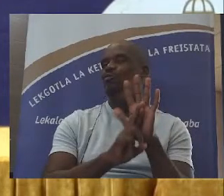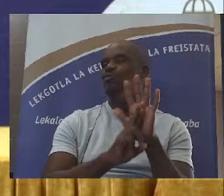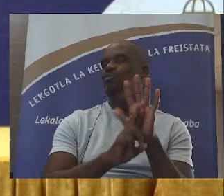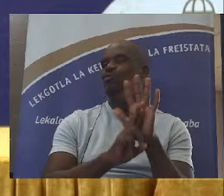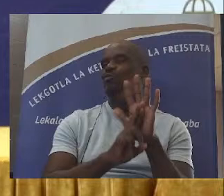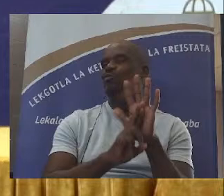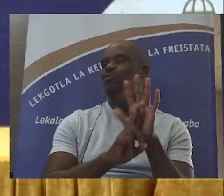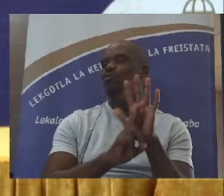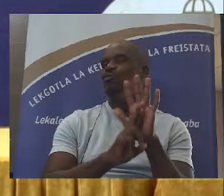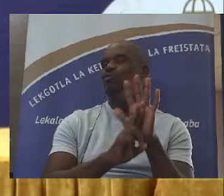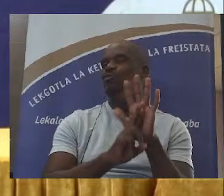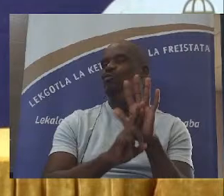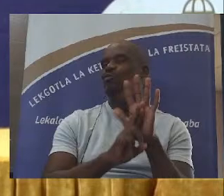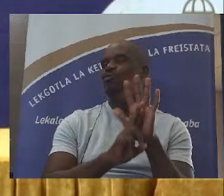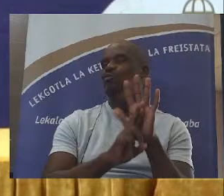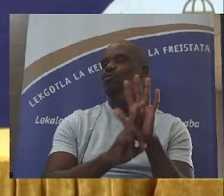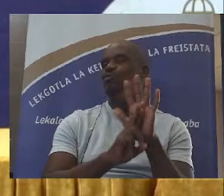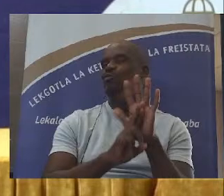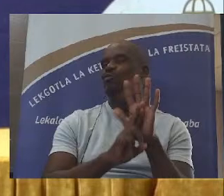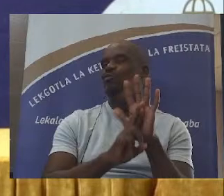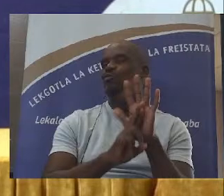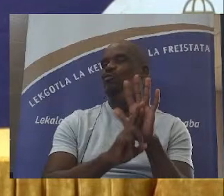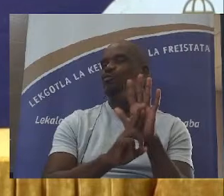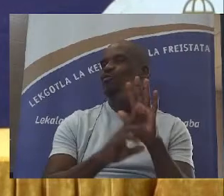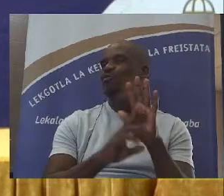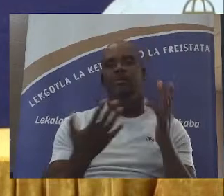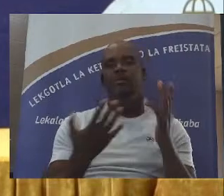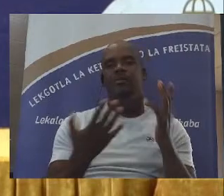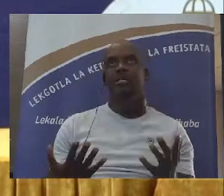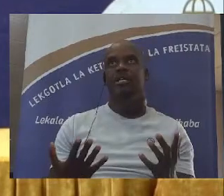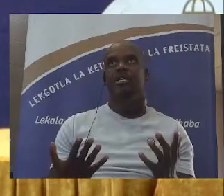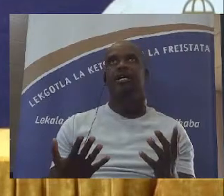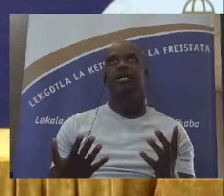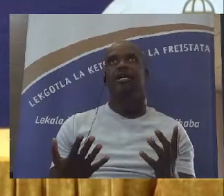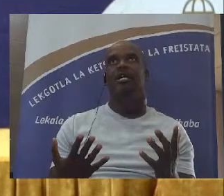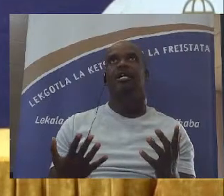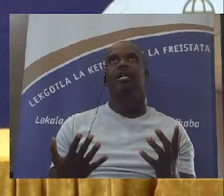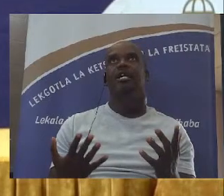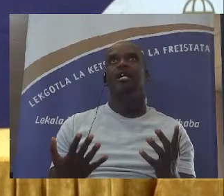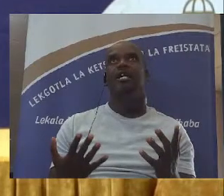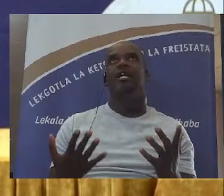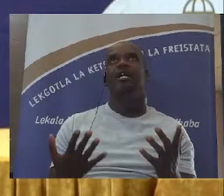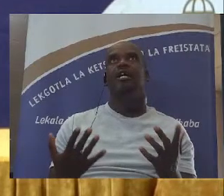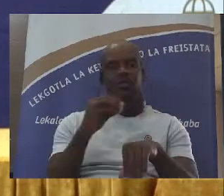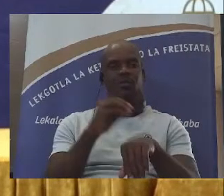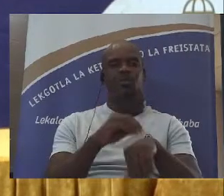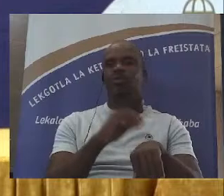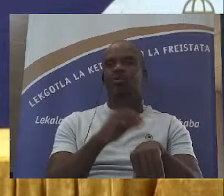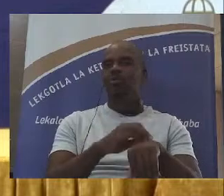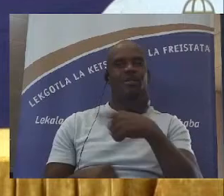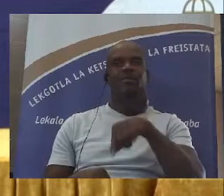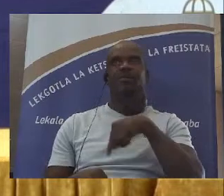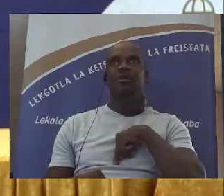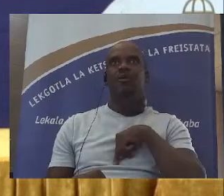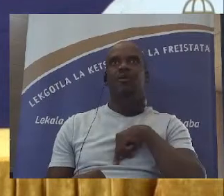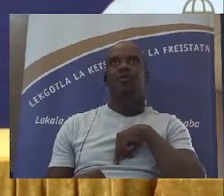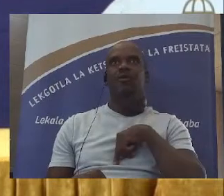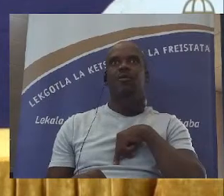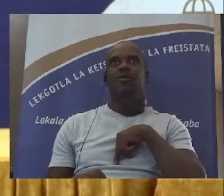that. I want to talk now about the unfair trading practices. The bill enables the minister,